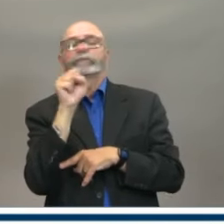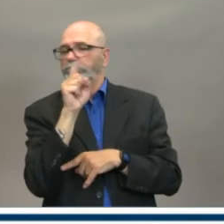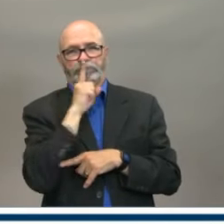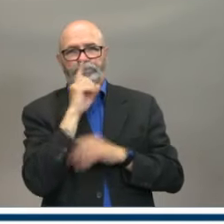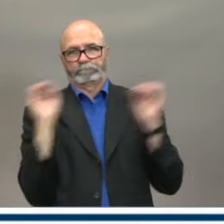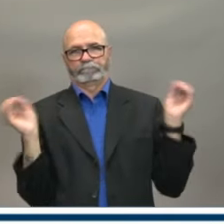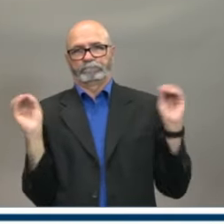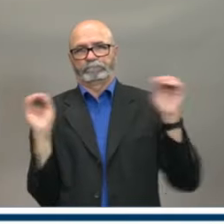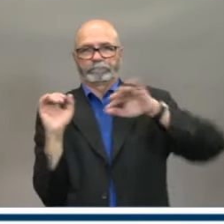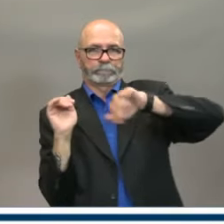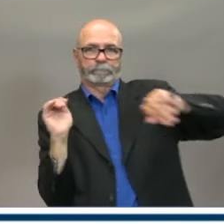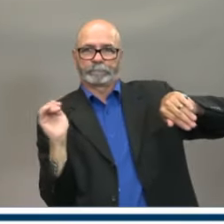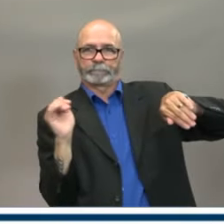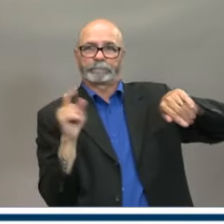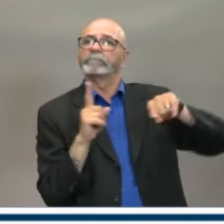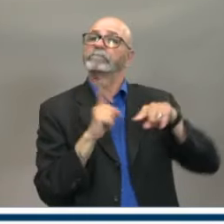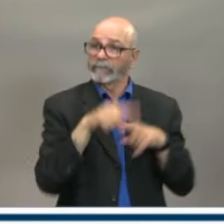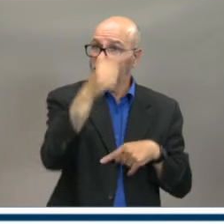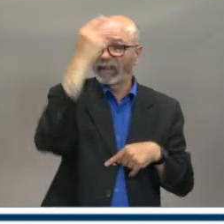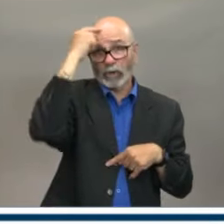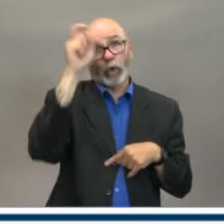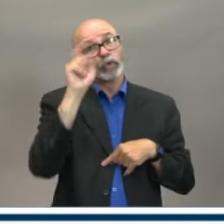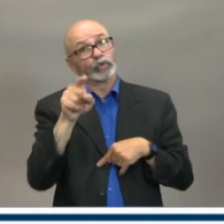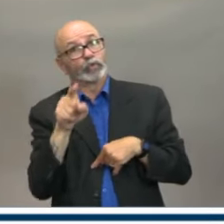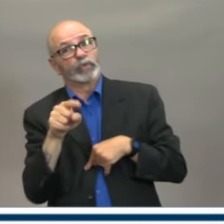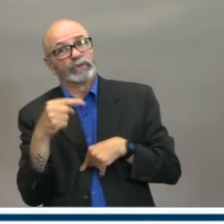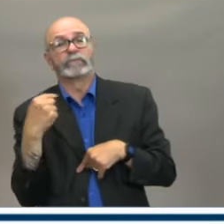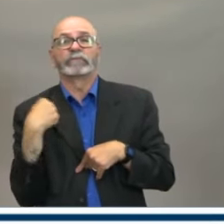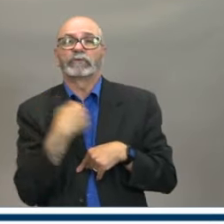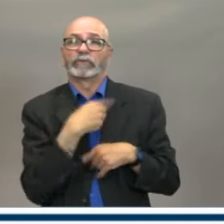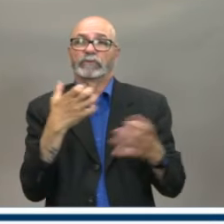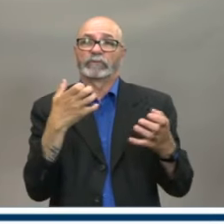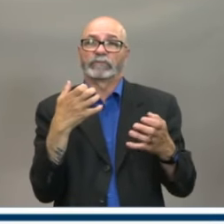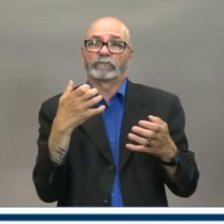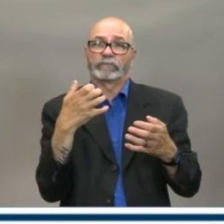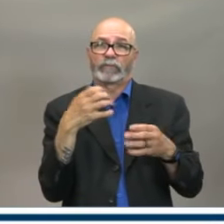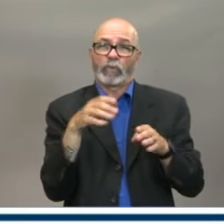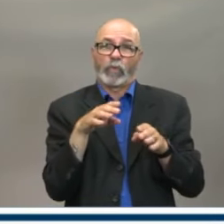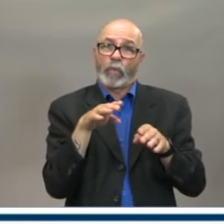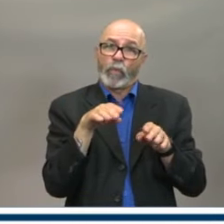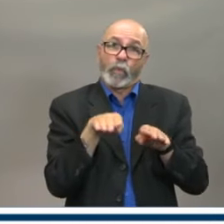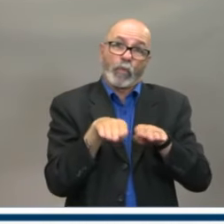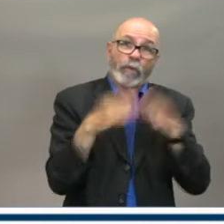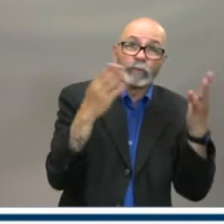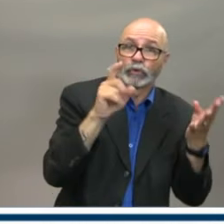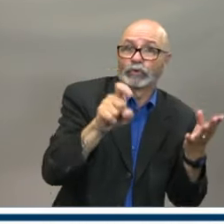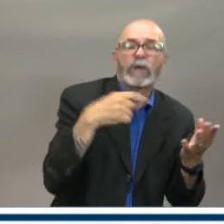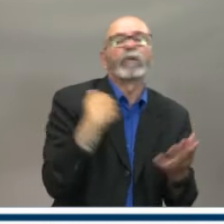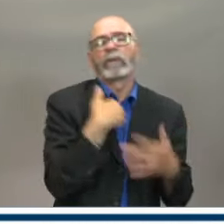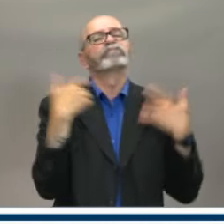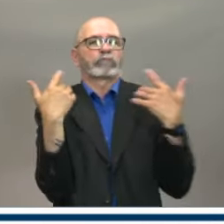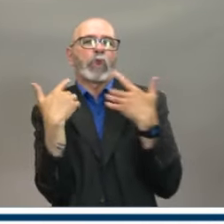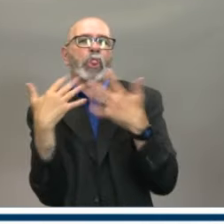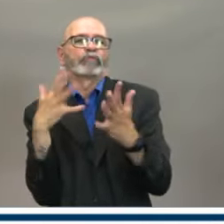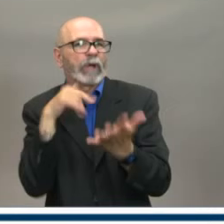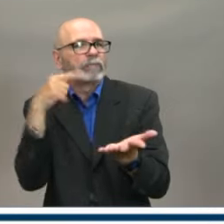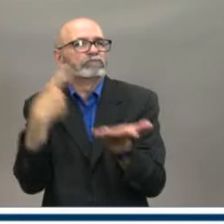in some kind of regional travel arrangements? Well, there's been ongoing conversation about the possibility of that, but the reality of it